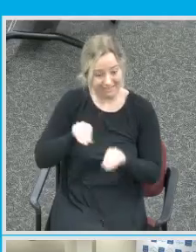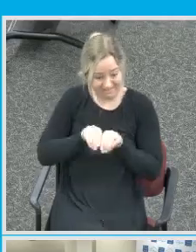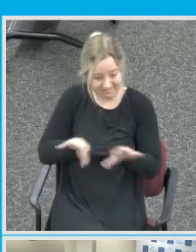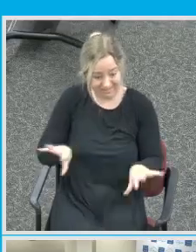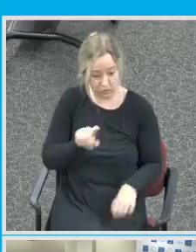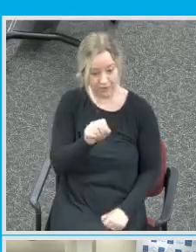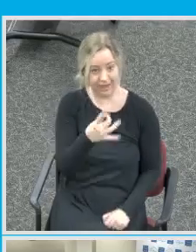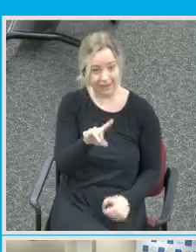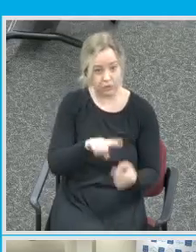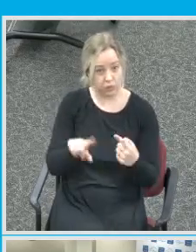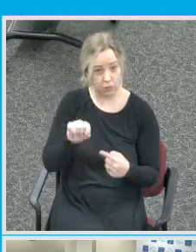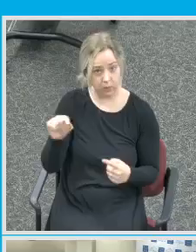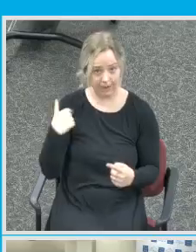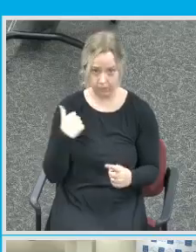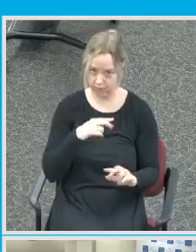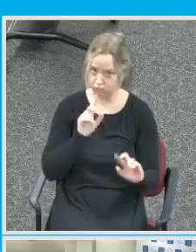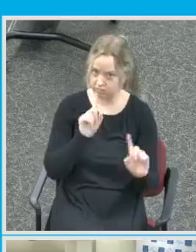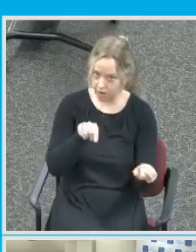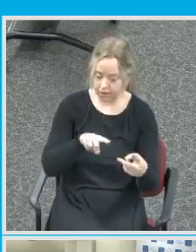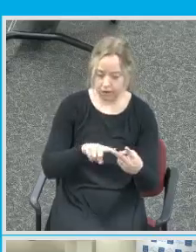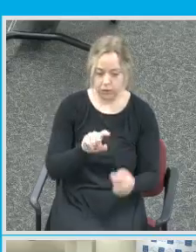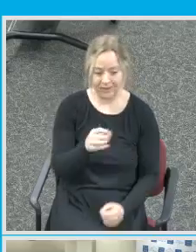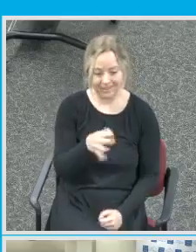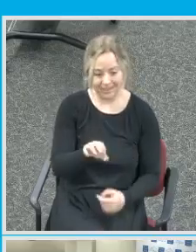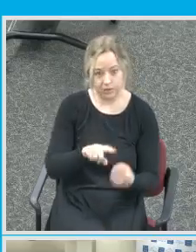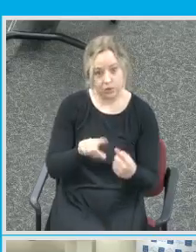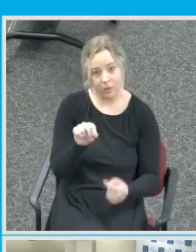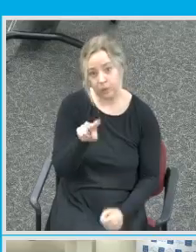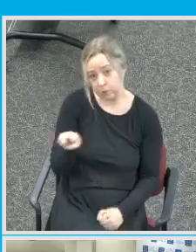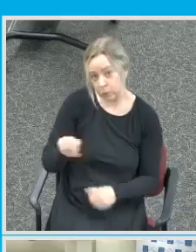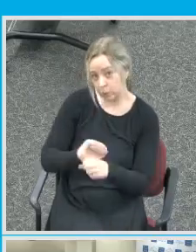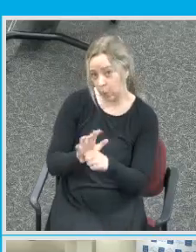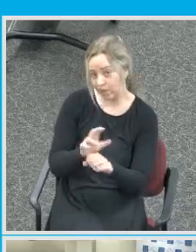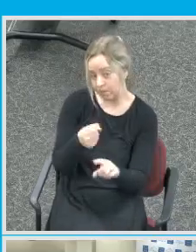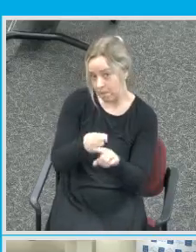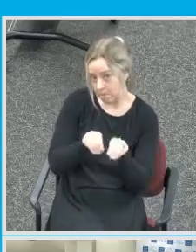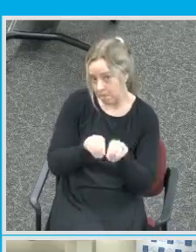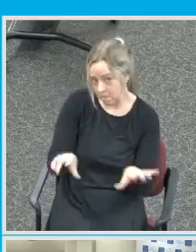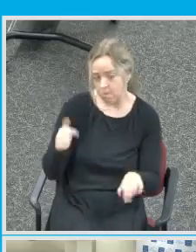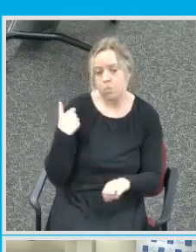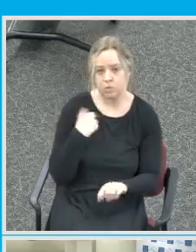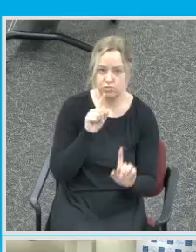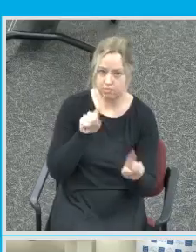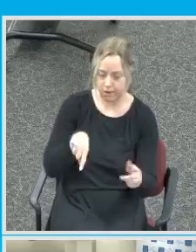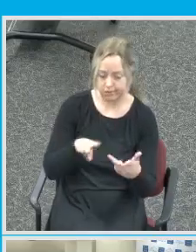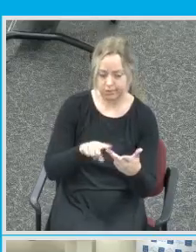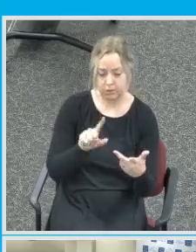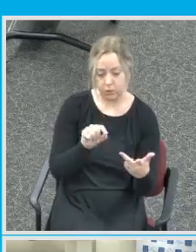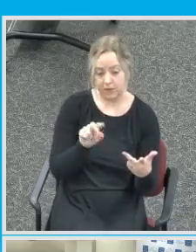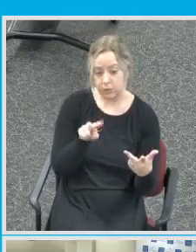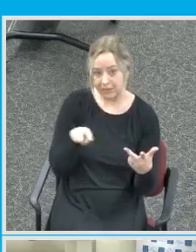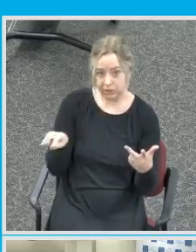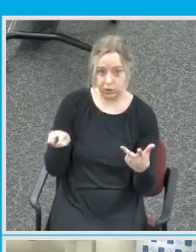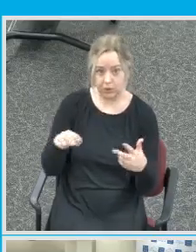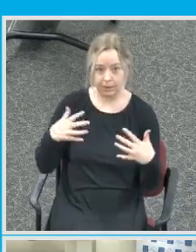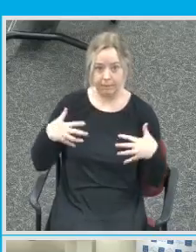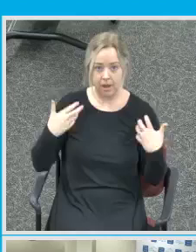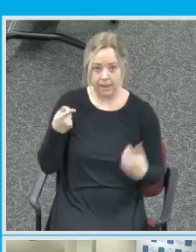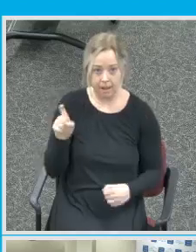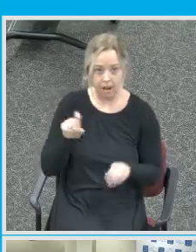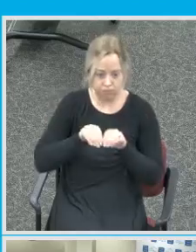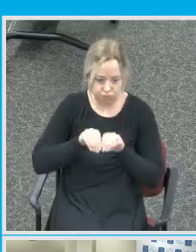2018 to 2020, the 2019 to 2022 COVID-19 pandemic, and the 2022 monkeypox